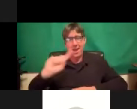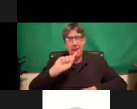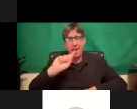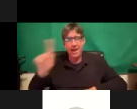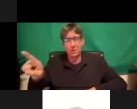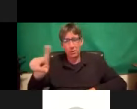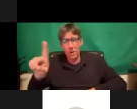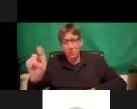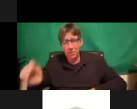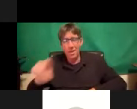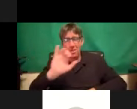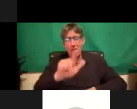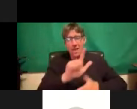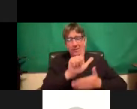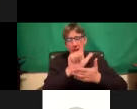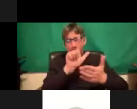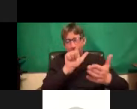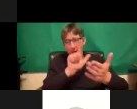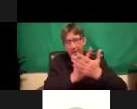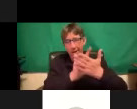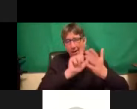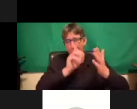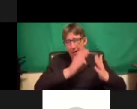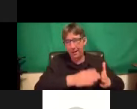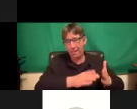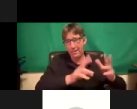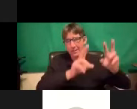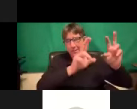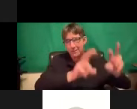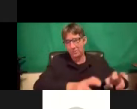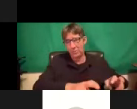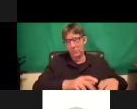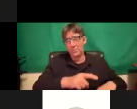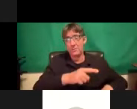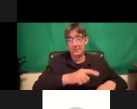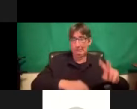will second Kat's comment. Yes.